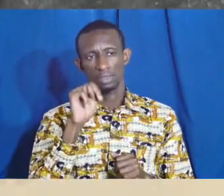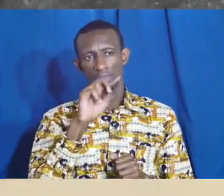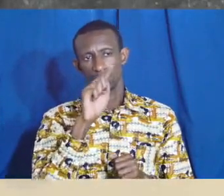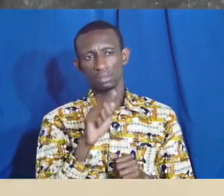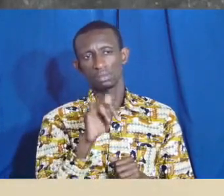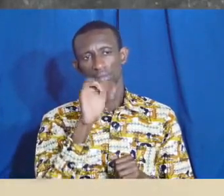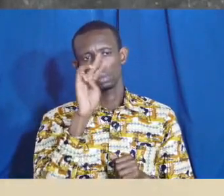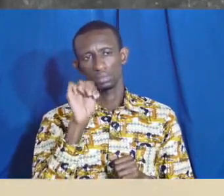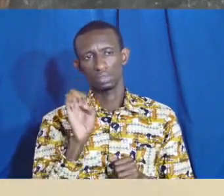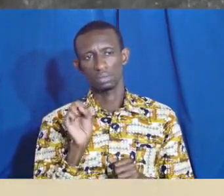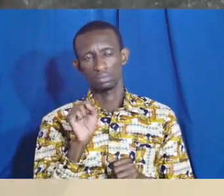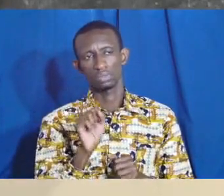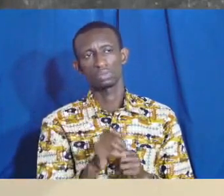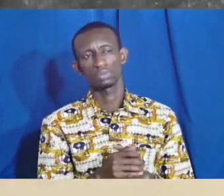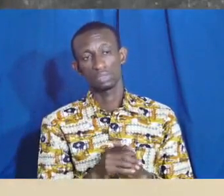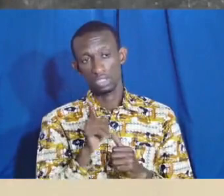are produced inside.